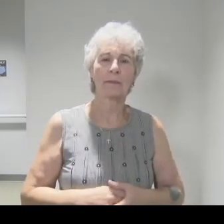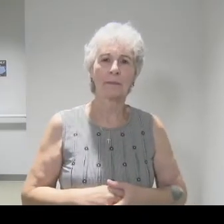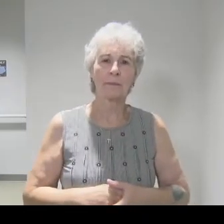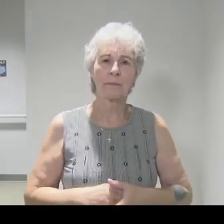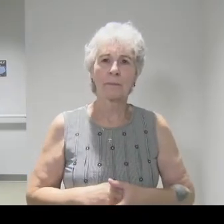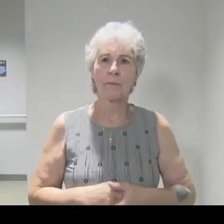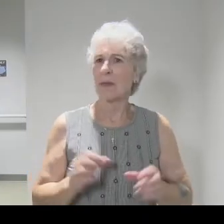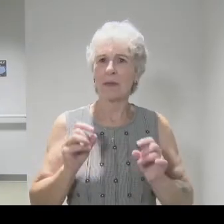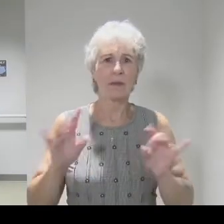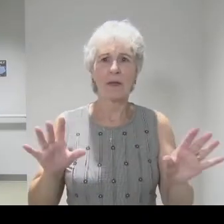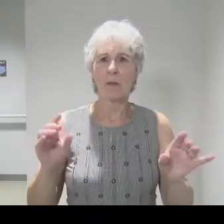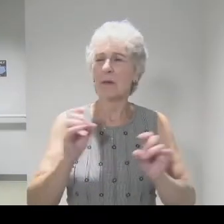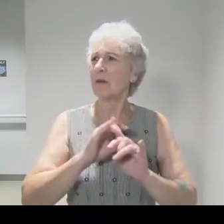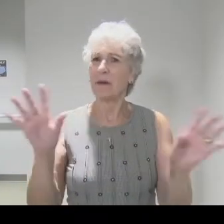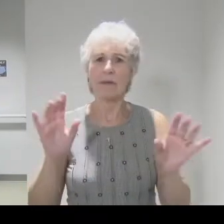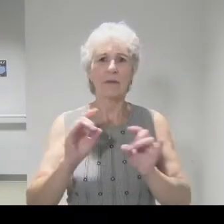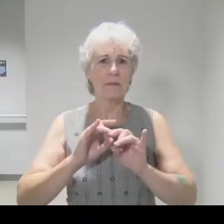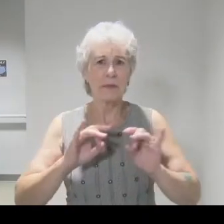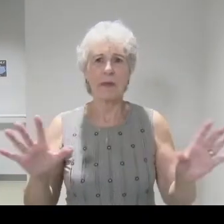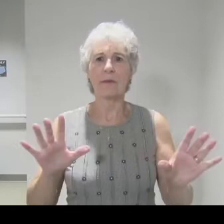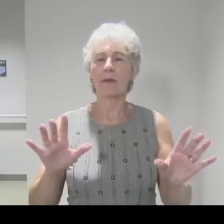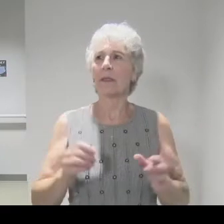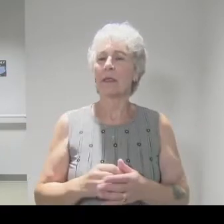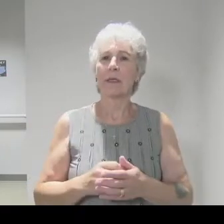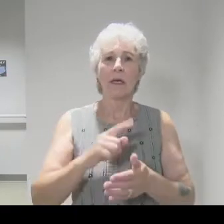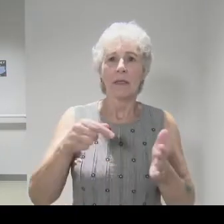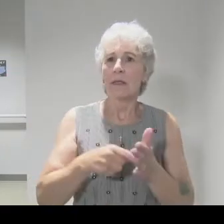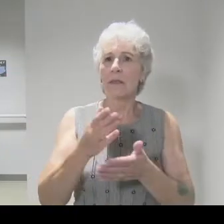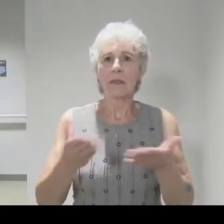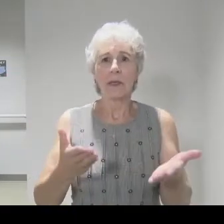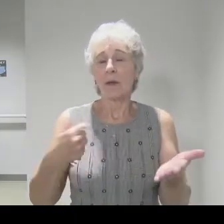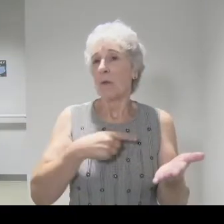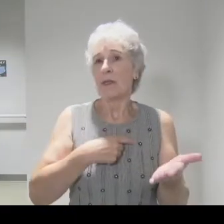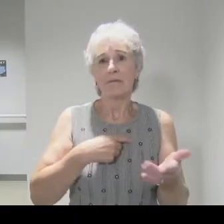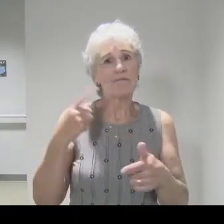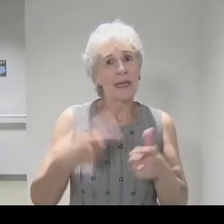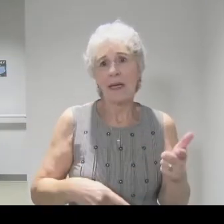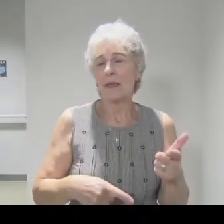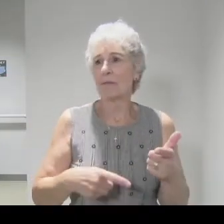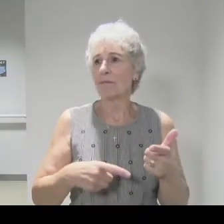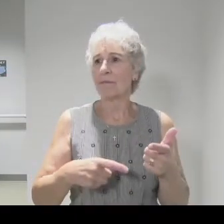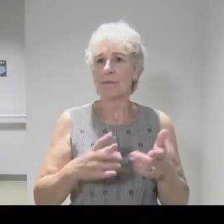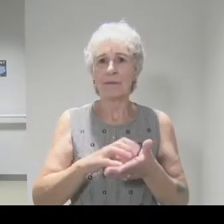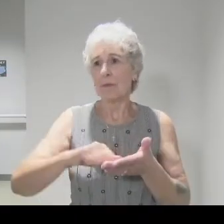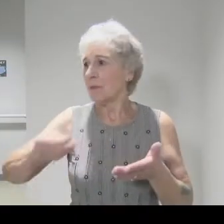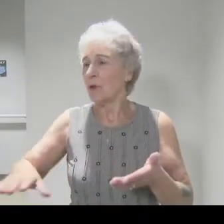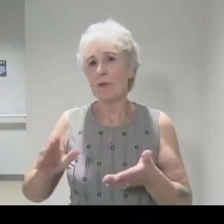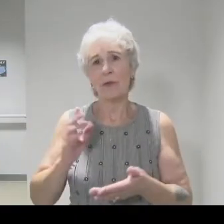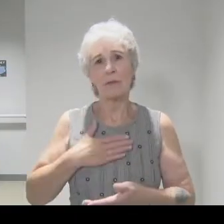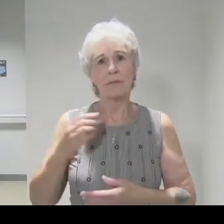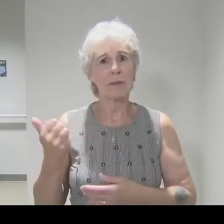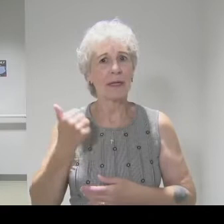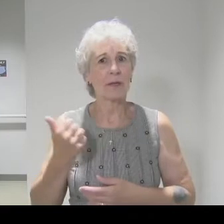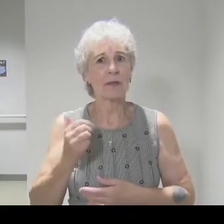and terrible. God, you know, this is something that we cannot deal with on our own.